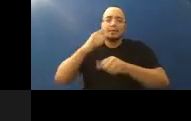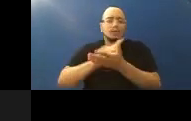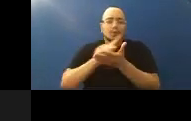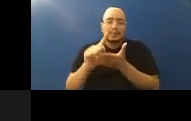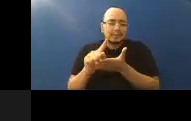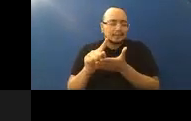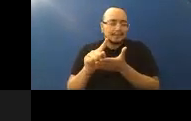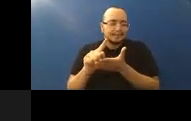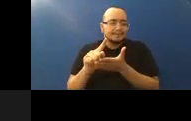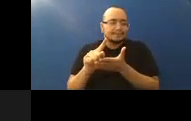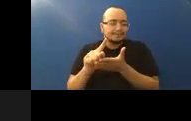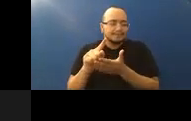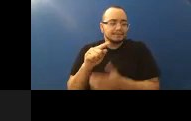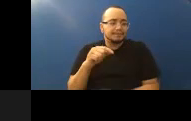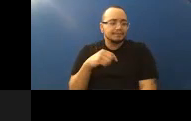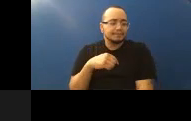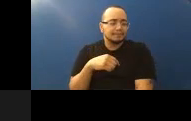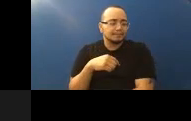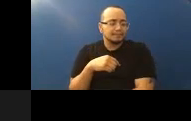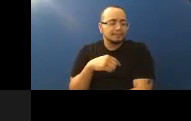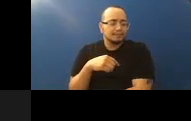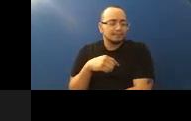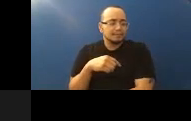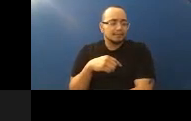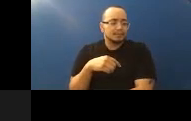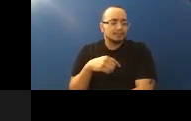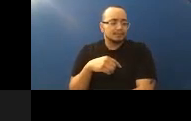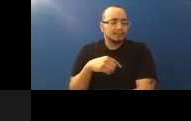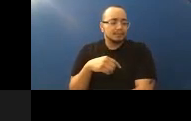I'll definitely say, you know,